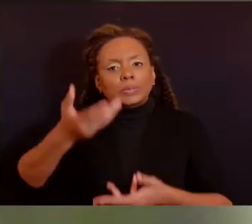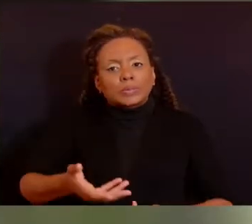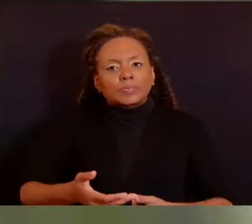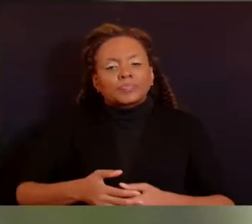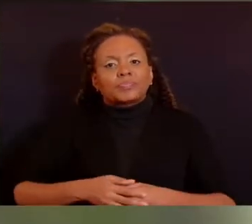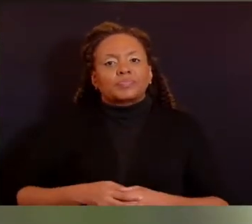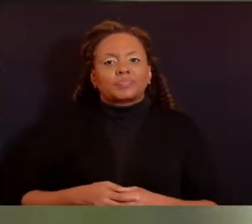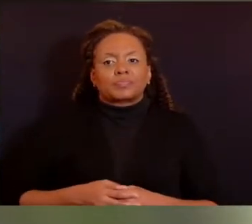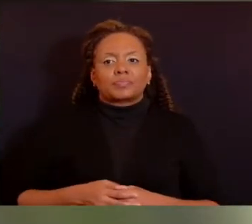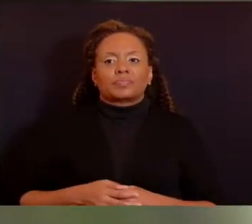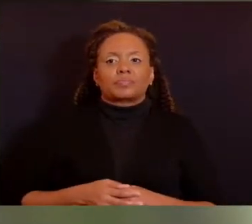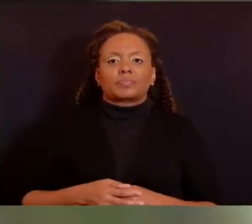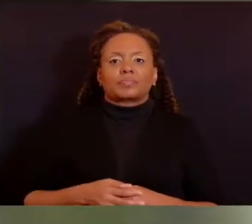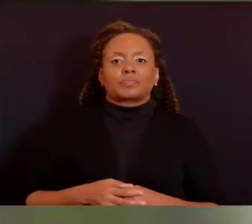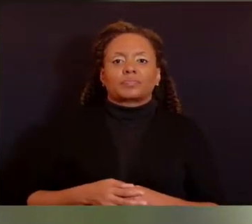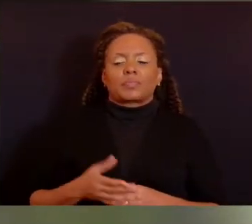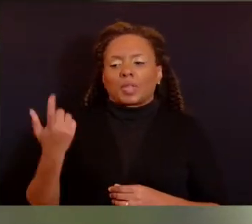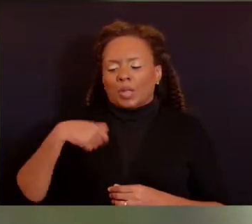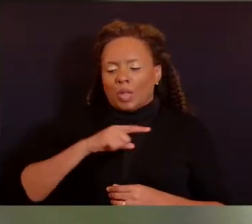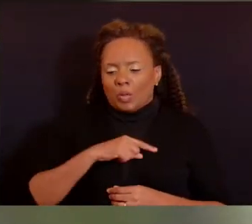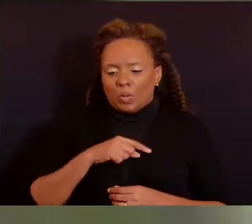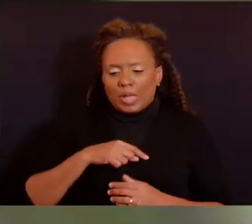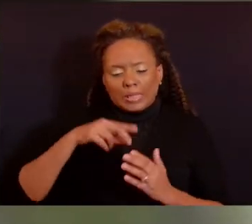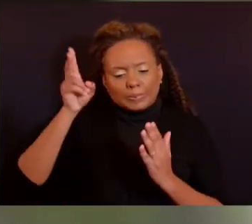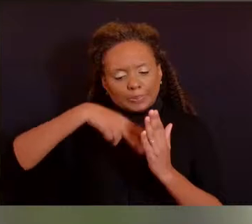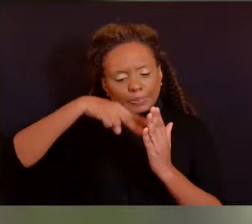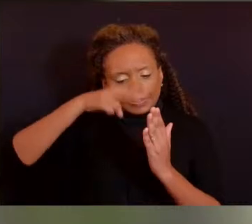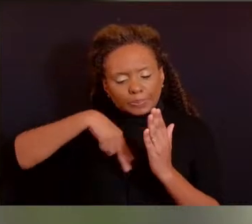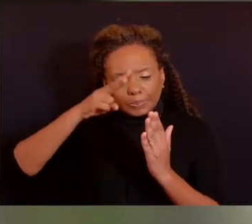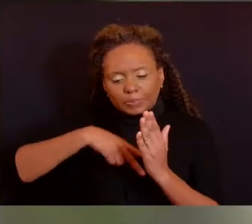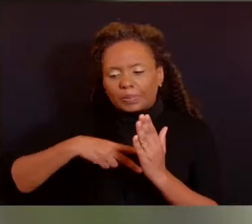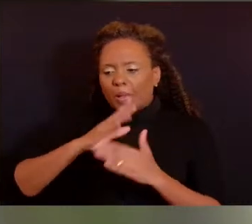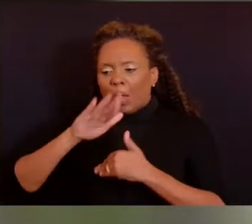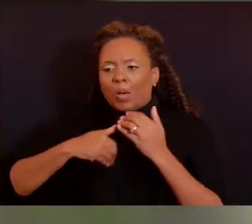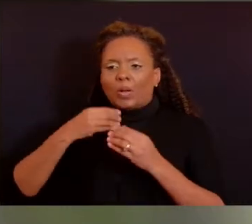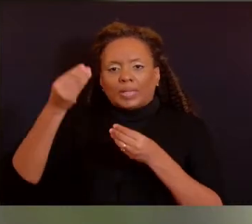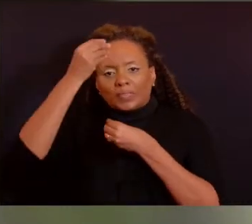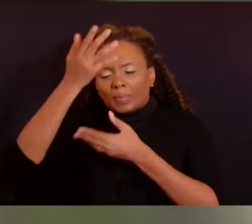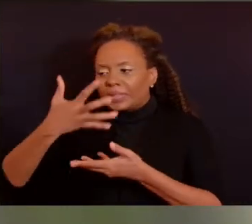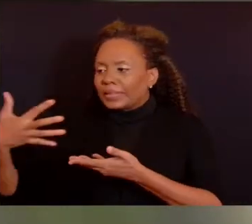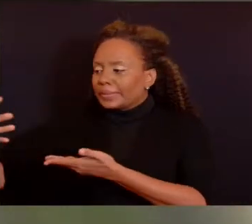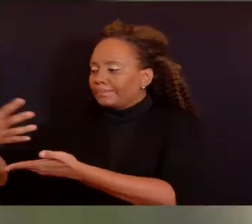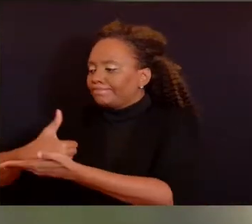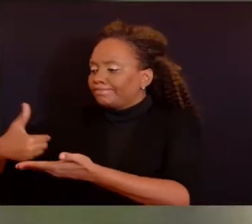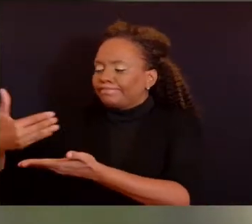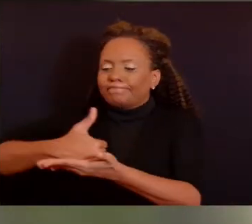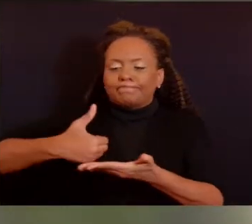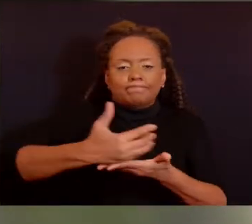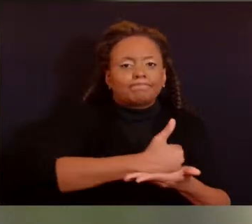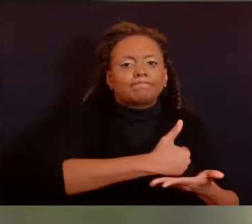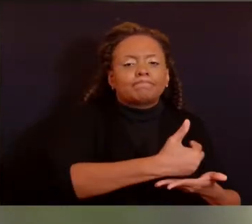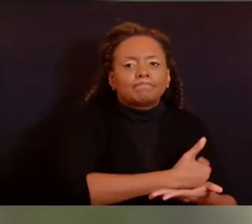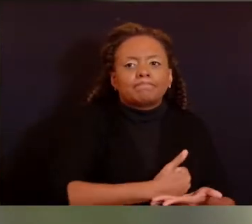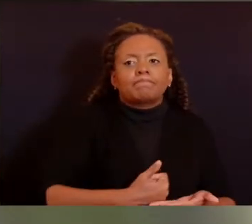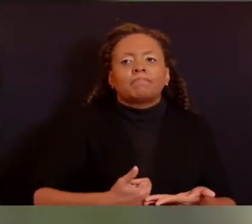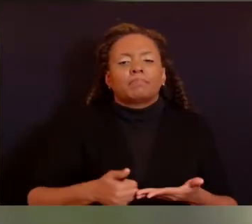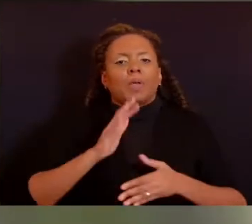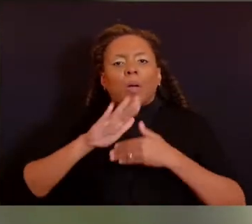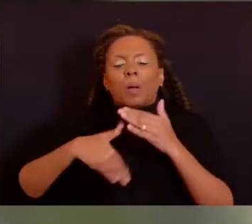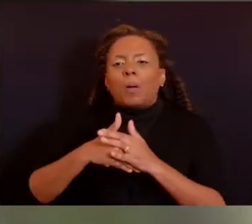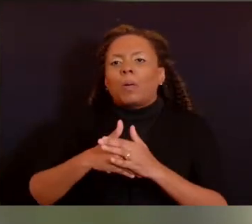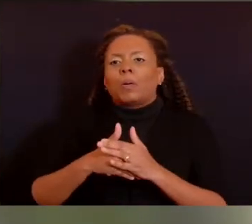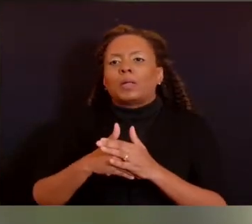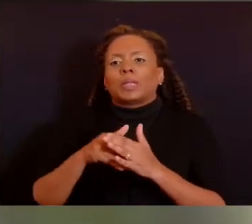what we were pouring over the data today from the radar and all the stations we have on the ground and satellite imagery,